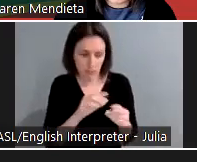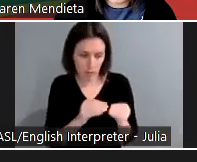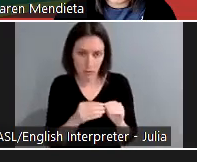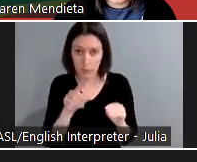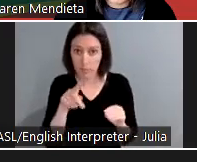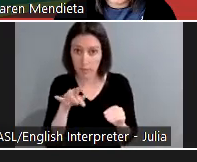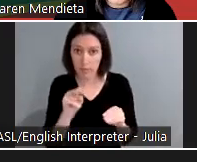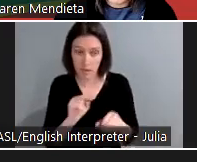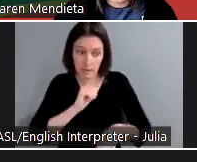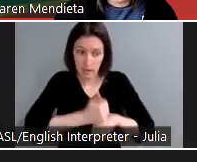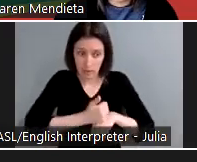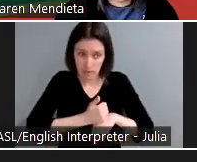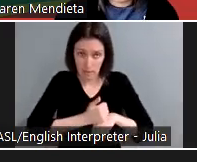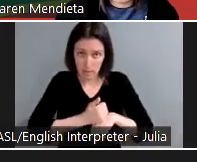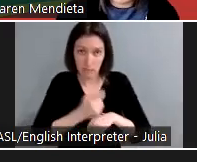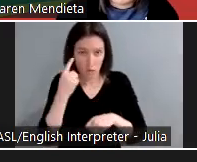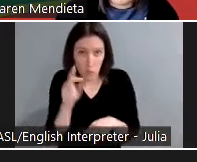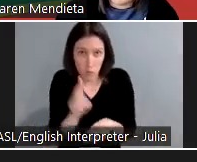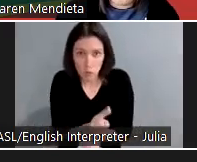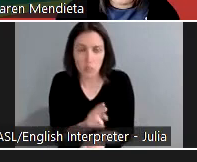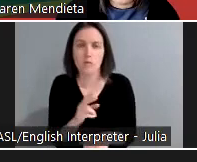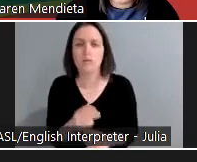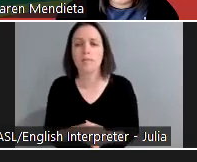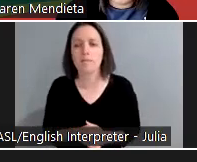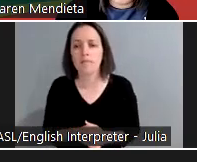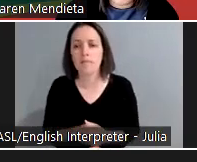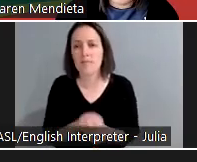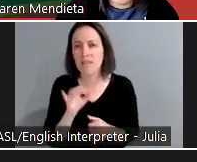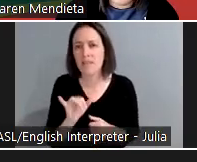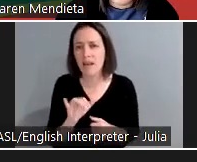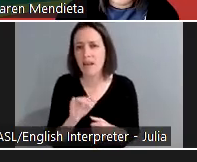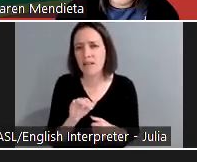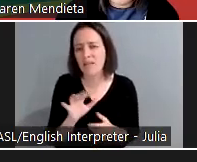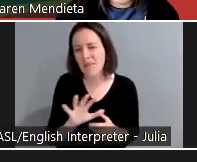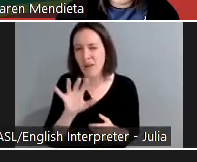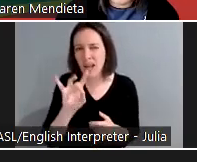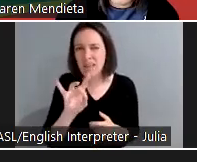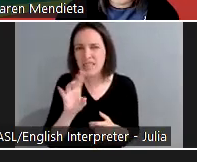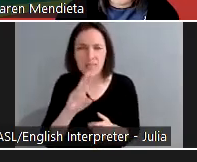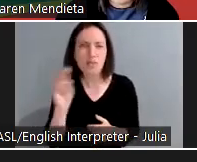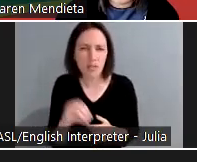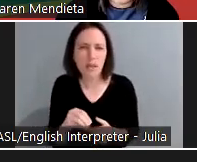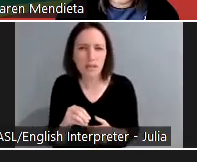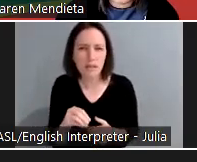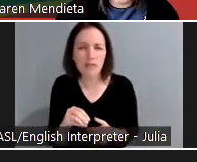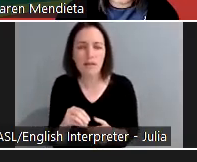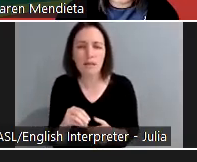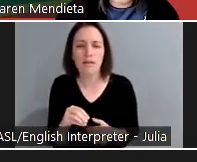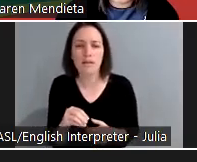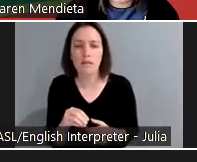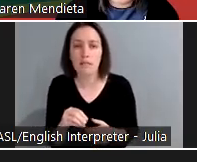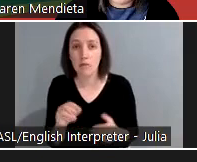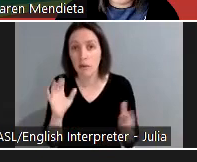card. This is a PIN rate of about 86%. Compared to the amount of benefits issued,